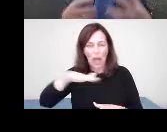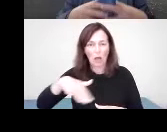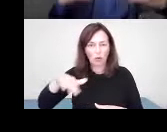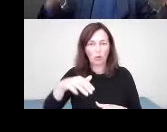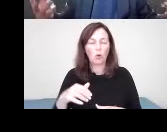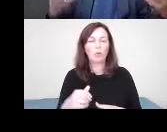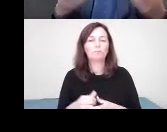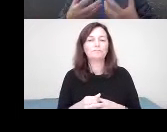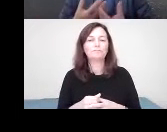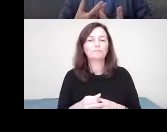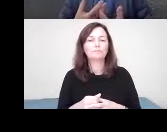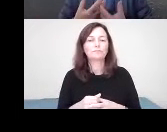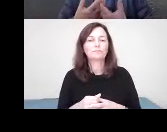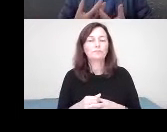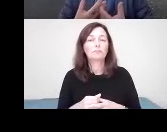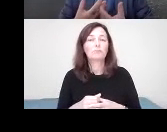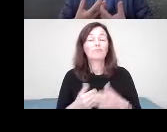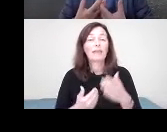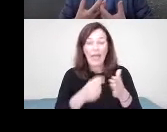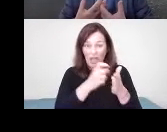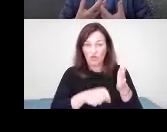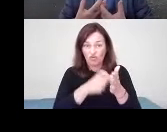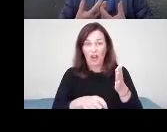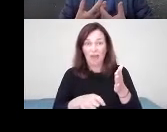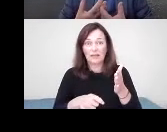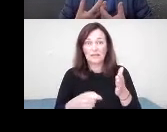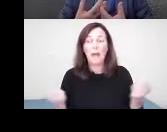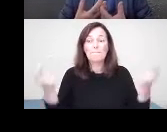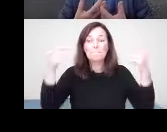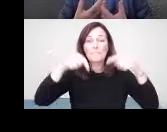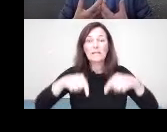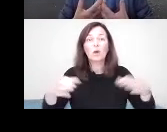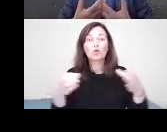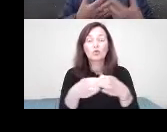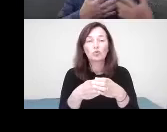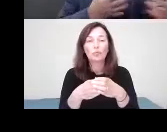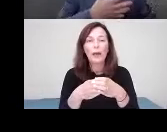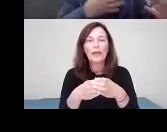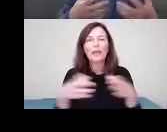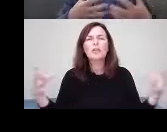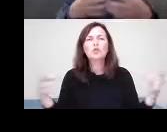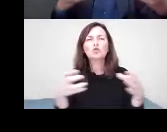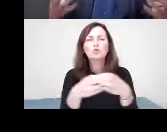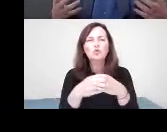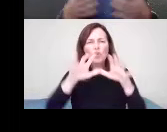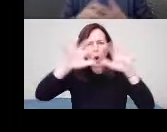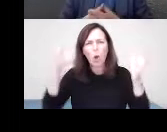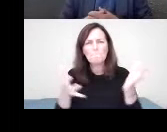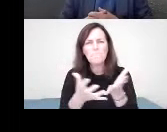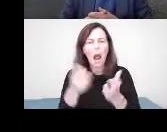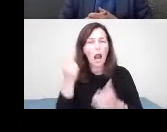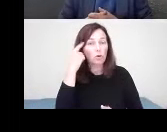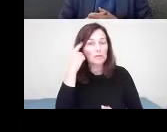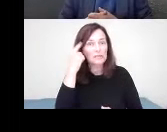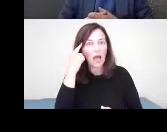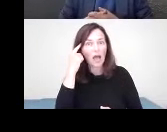together with the global expertise, really thinking that where we should go on. And I think that again, thinking about the whole